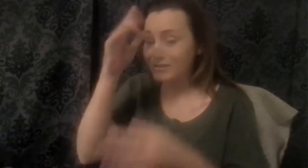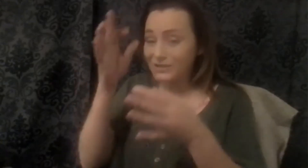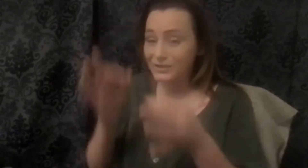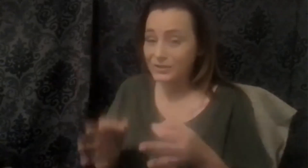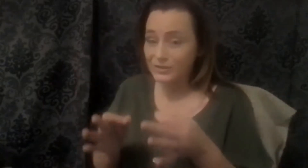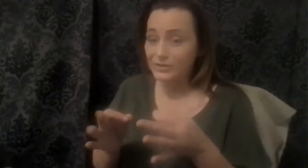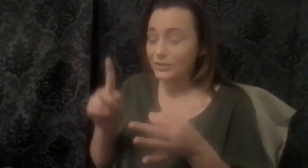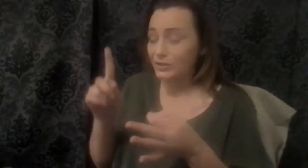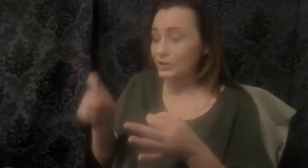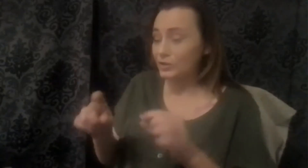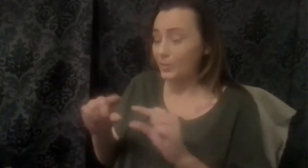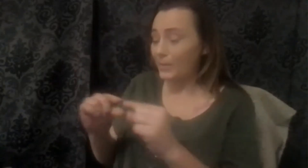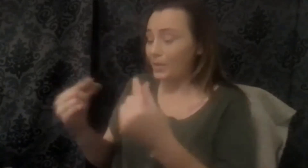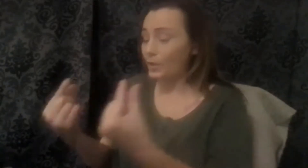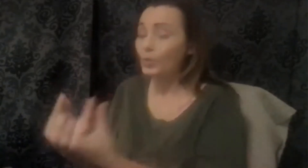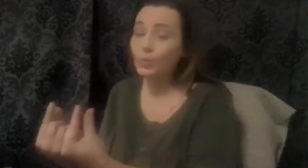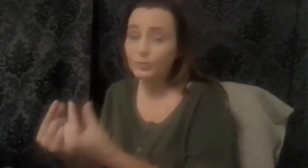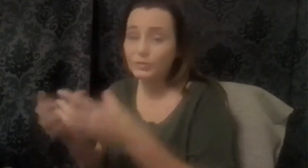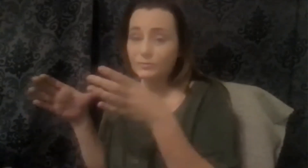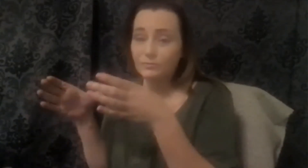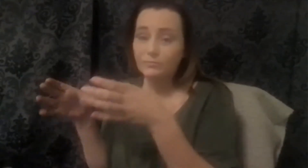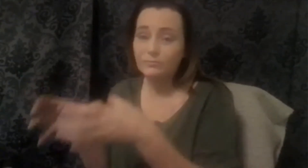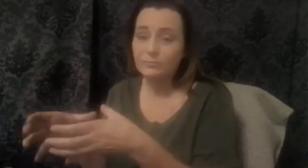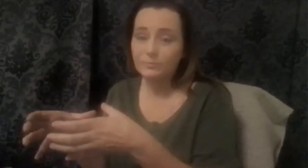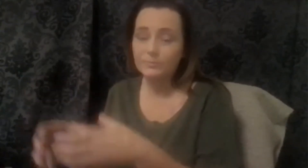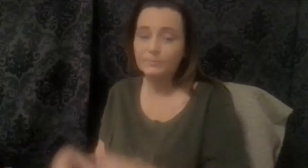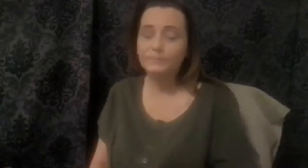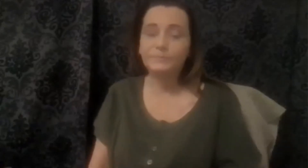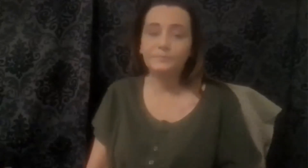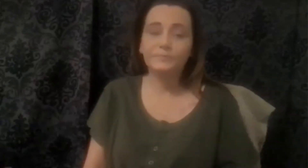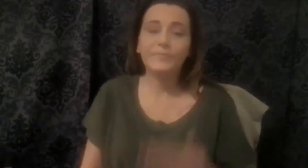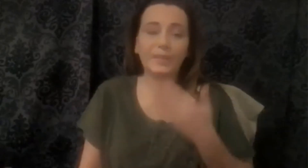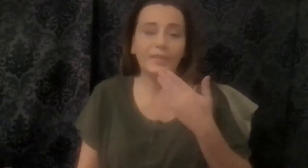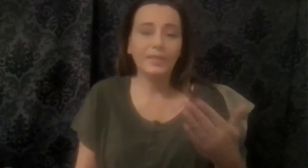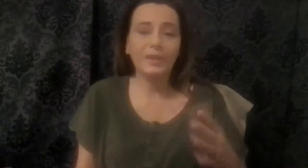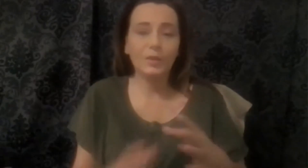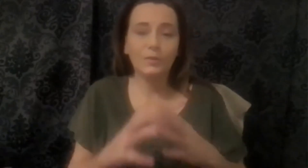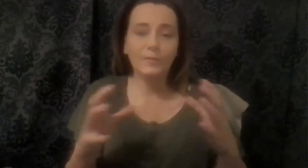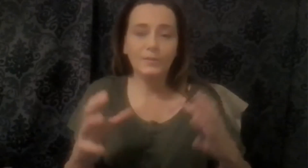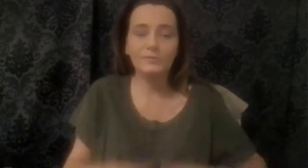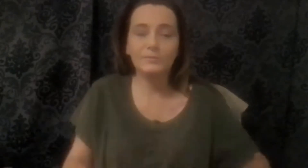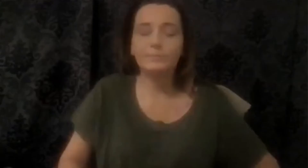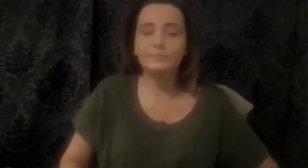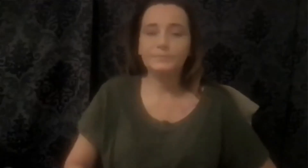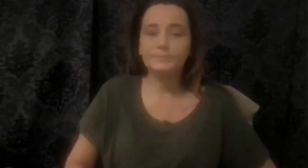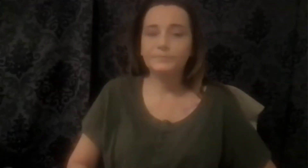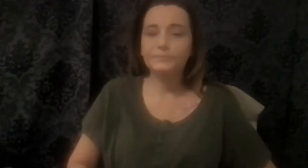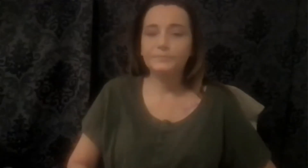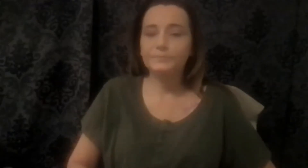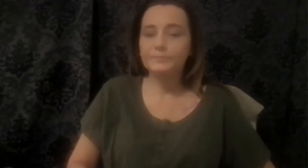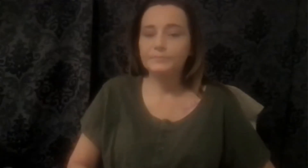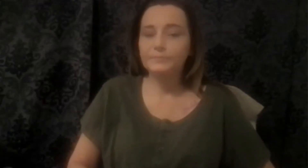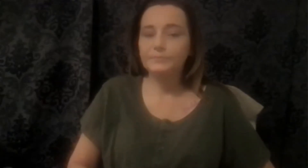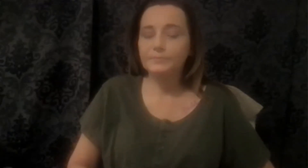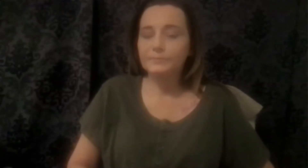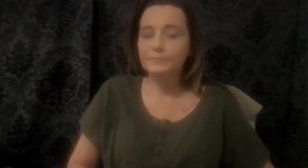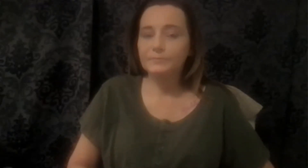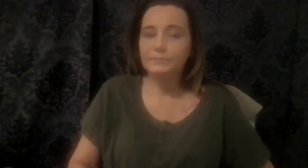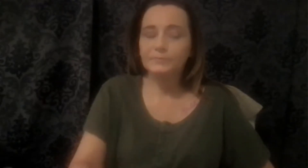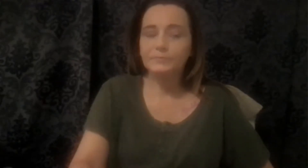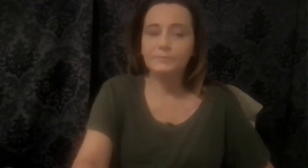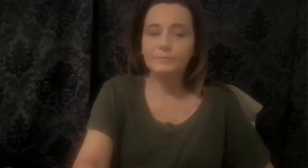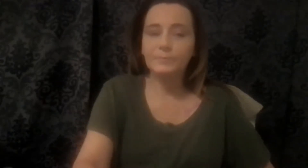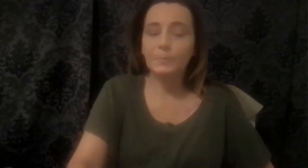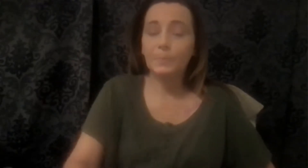Right. Thank you, Jorge. And I'm sorry. Okay, thank you very much. Can you address the issue of how motions